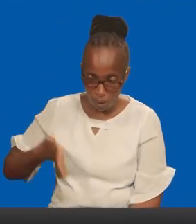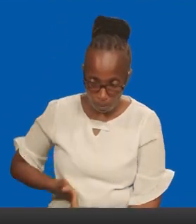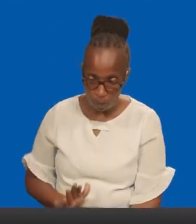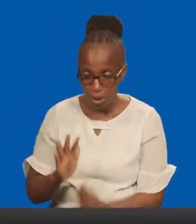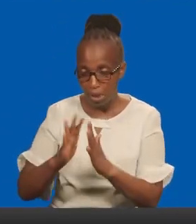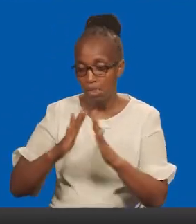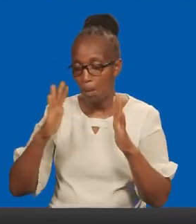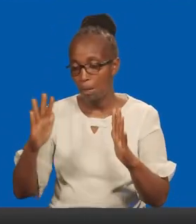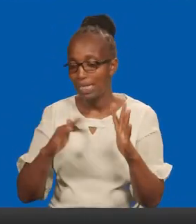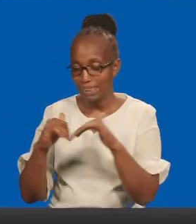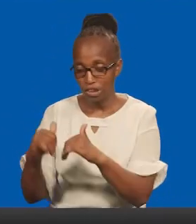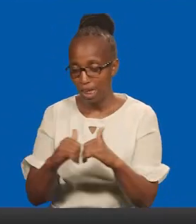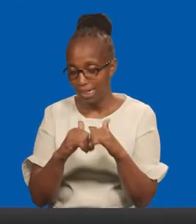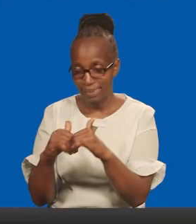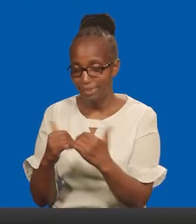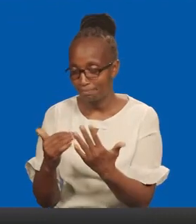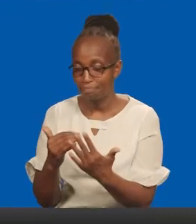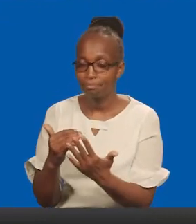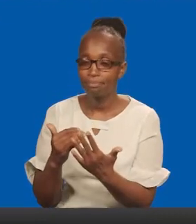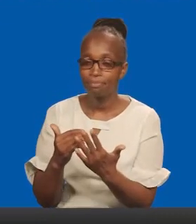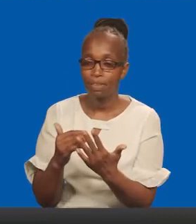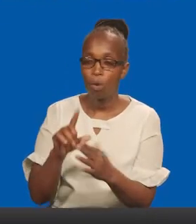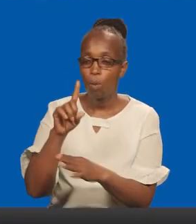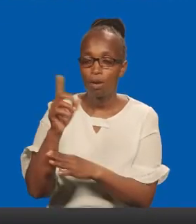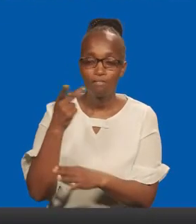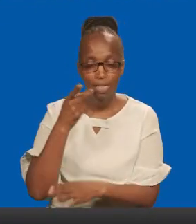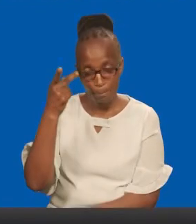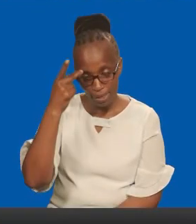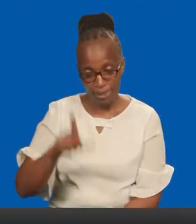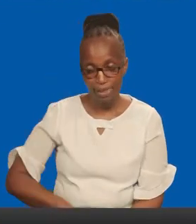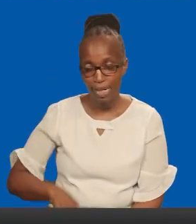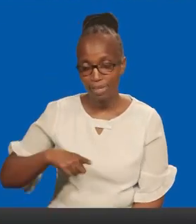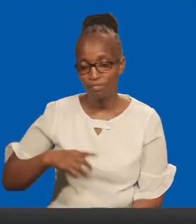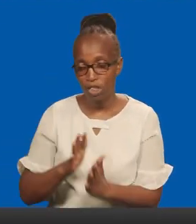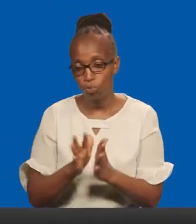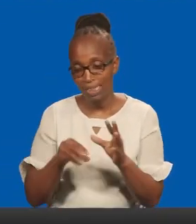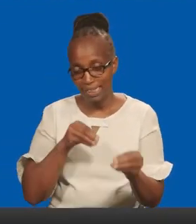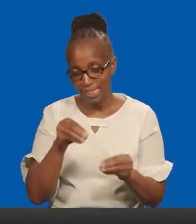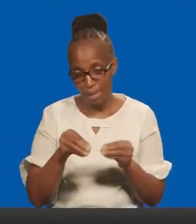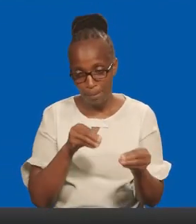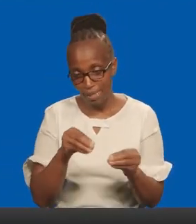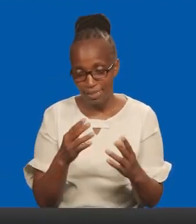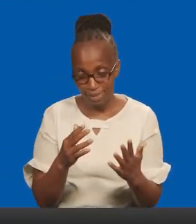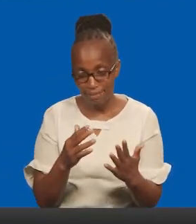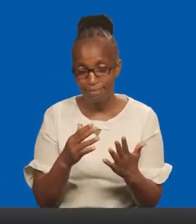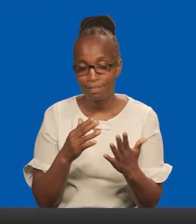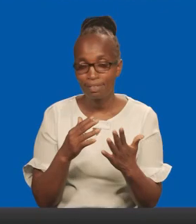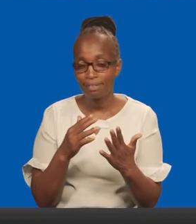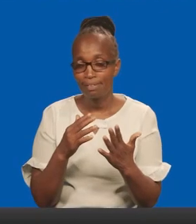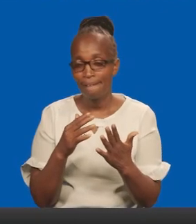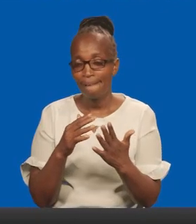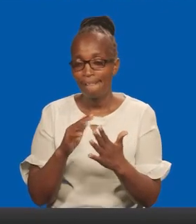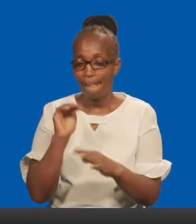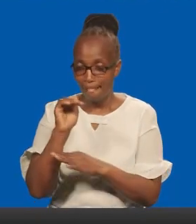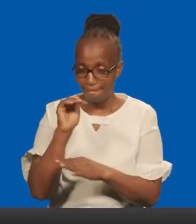From the time they are born, it is a big challenge. Rehema Jones, mzazi mwenye mtoto anayeishi na ulemavu, akisisitiza umuhimu wa